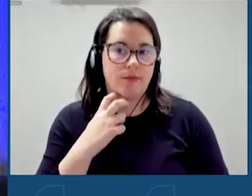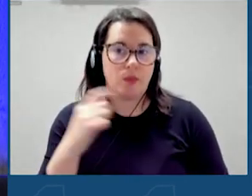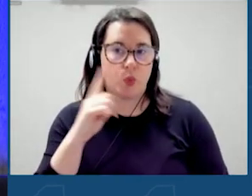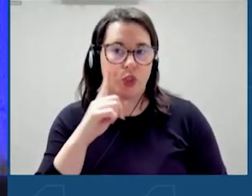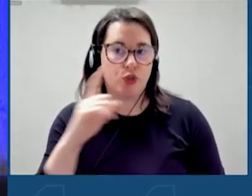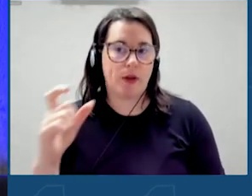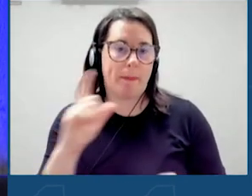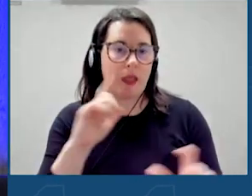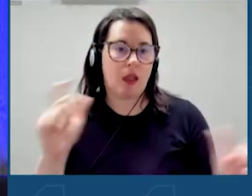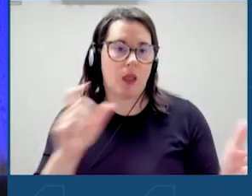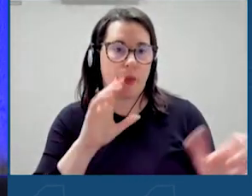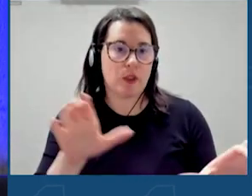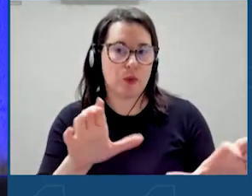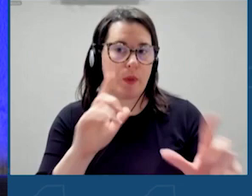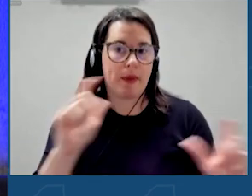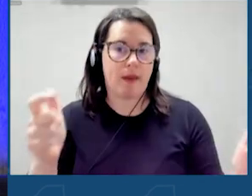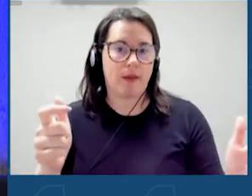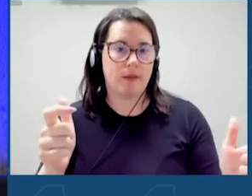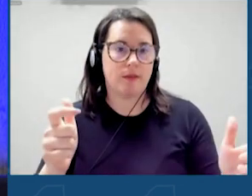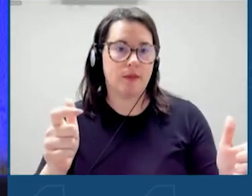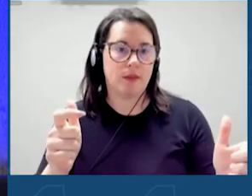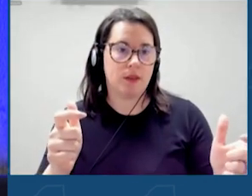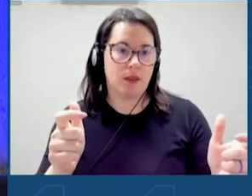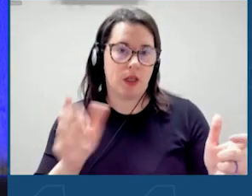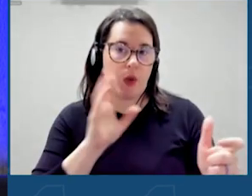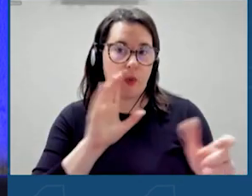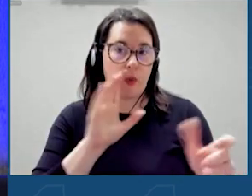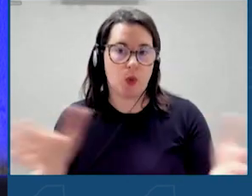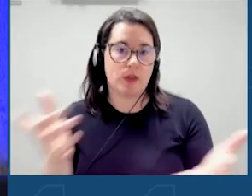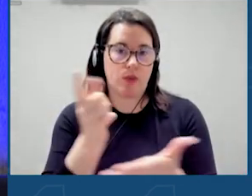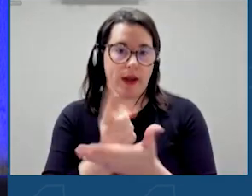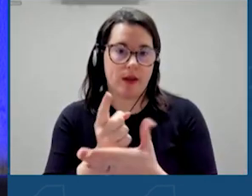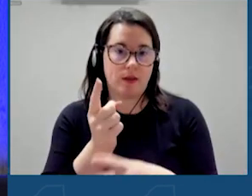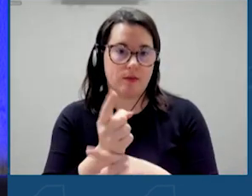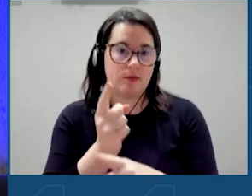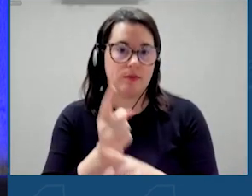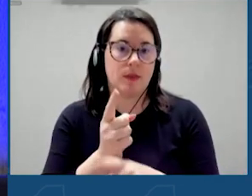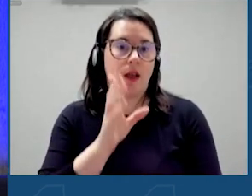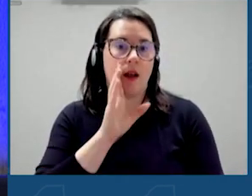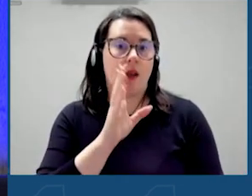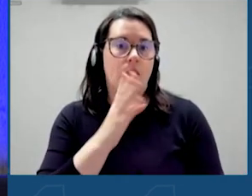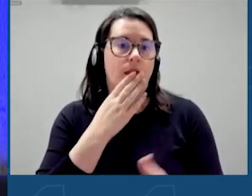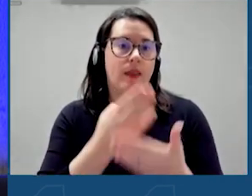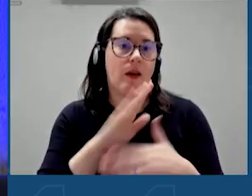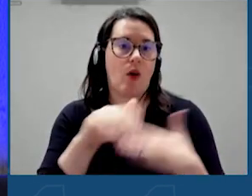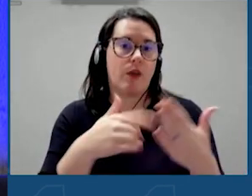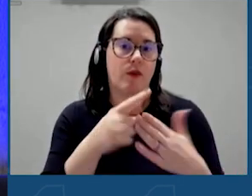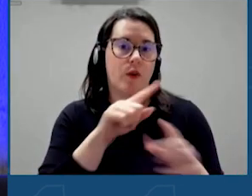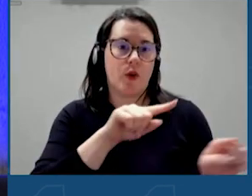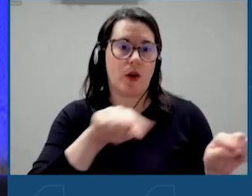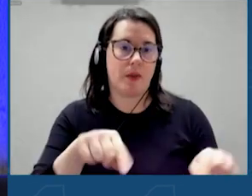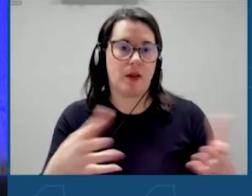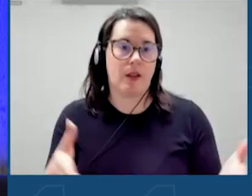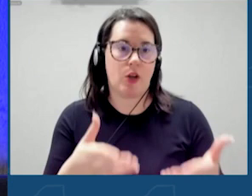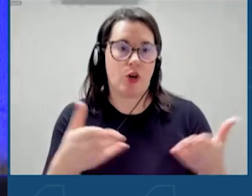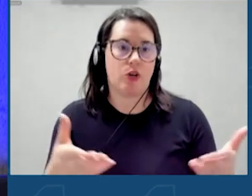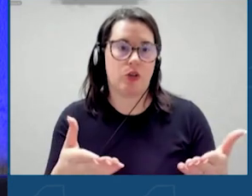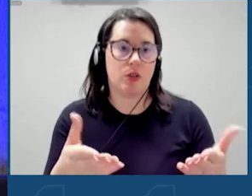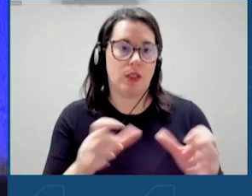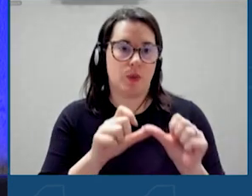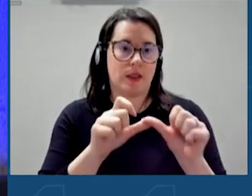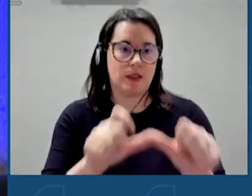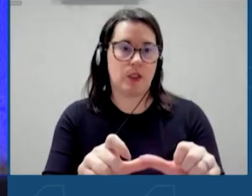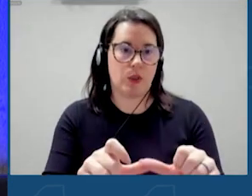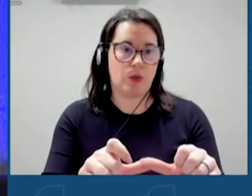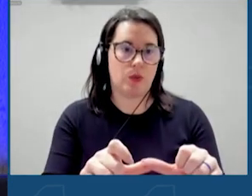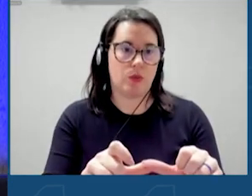big. And we ultimately do what's right. And I thank all of you for being on this journey with me as we continue to lean hard